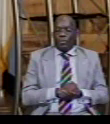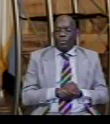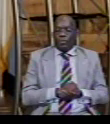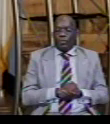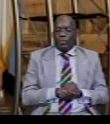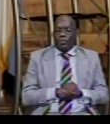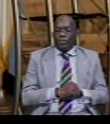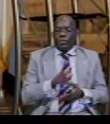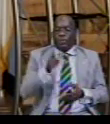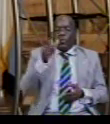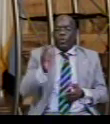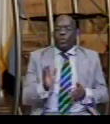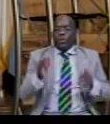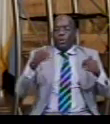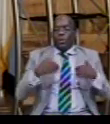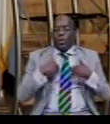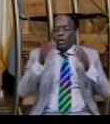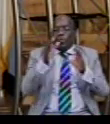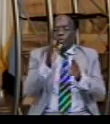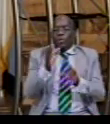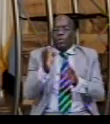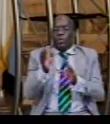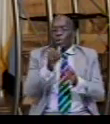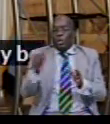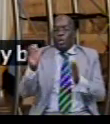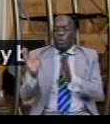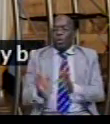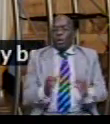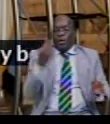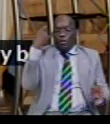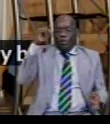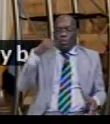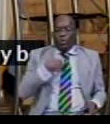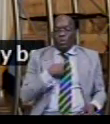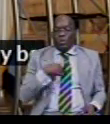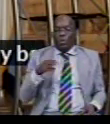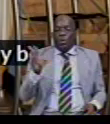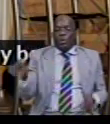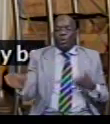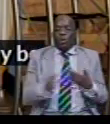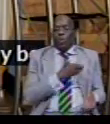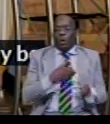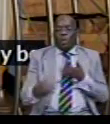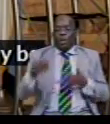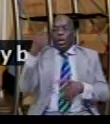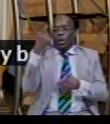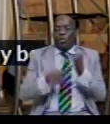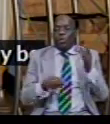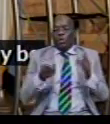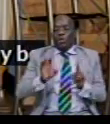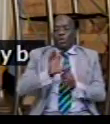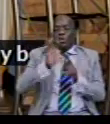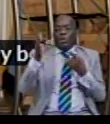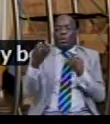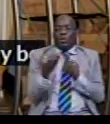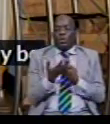God has got a plan for me, no matter what circumstance may